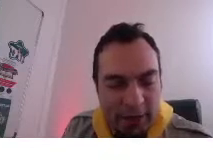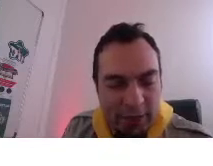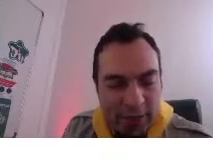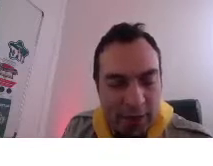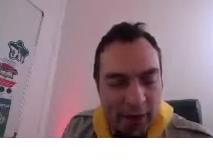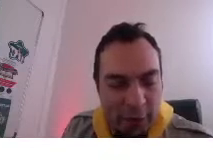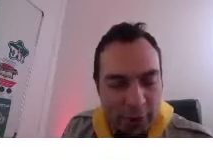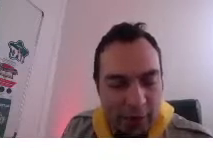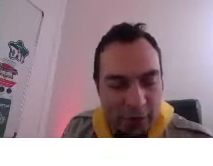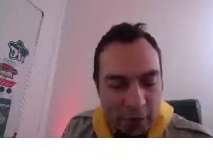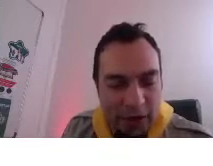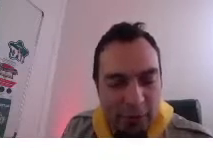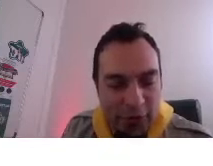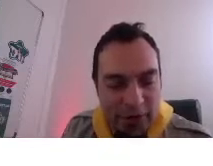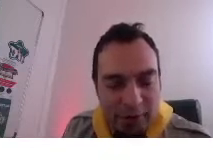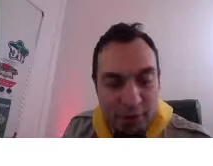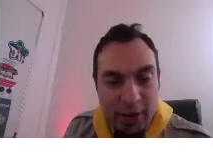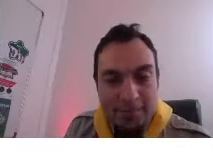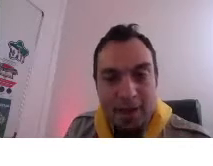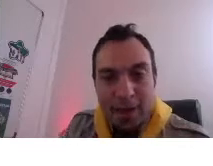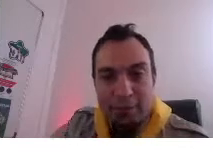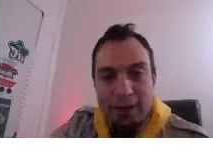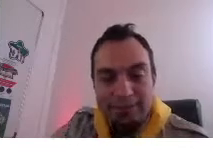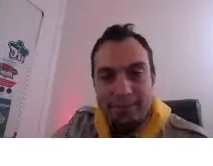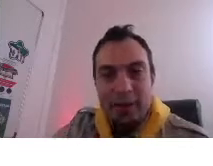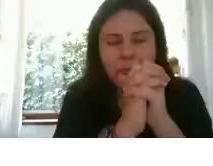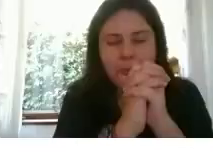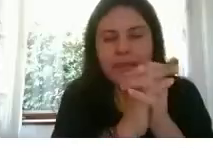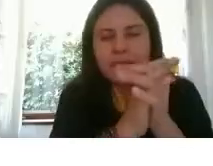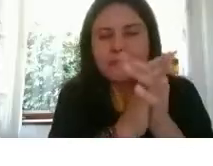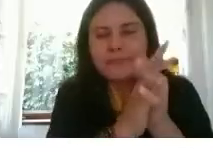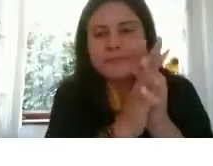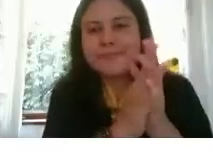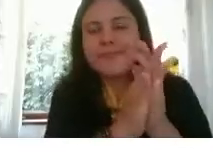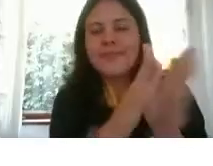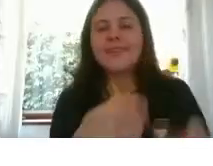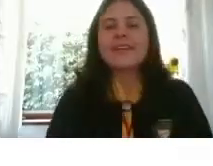please give them a new life in you. In the name of Jesus, we pray. Amen. Amen.